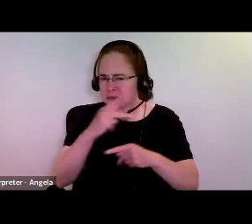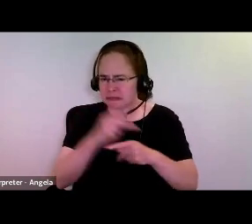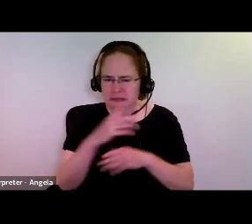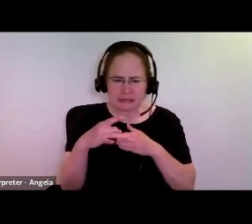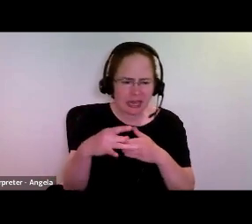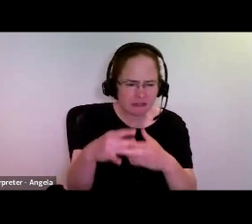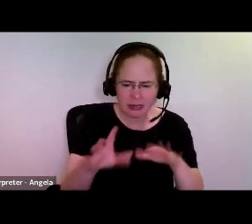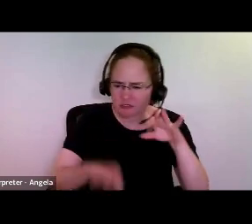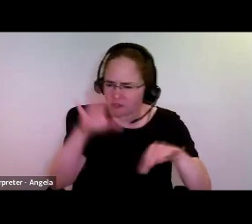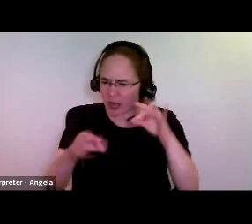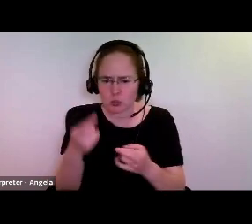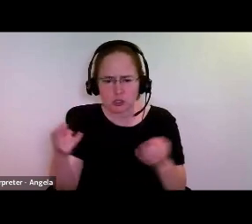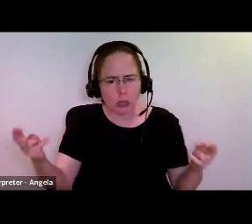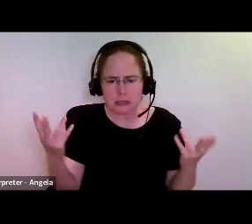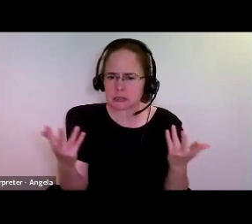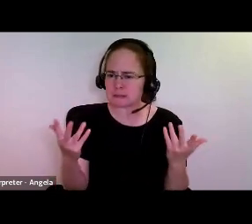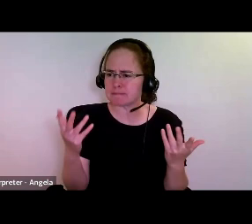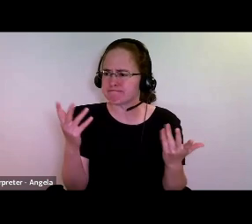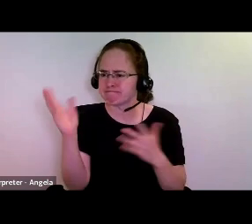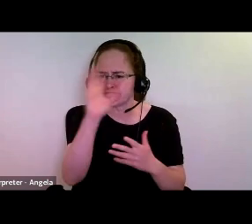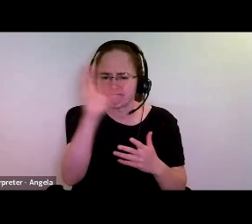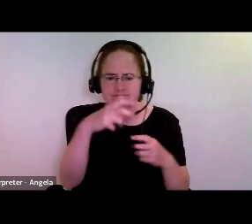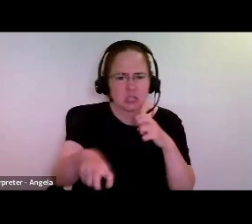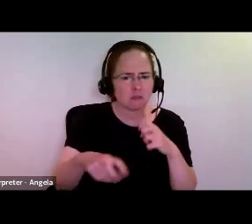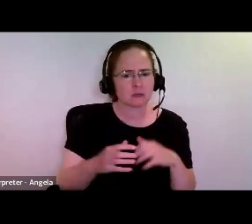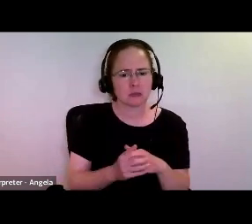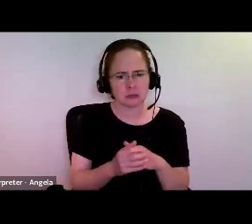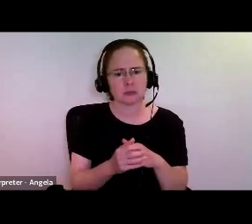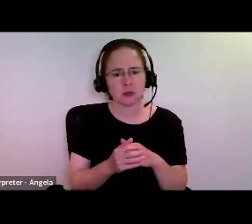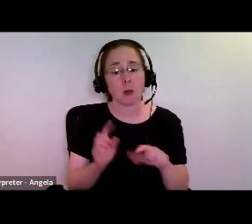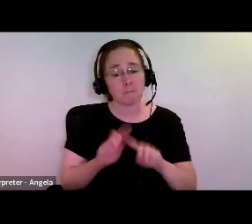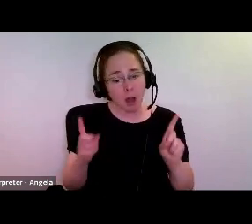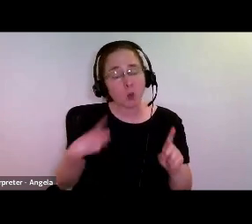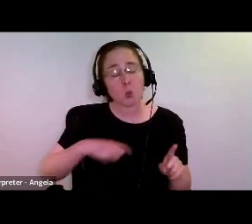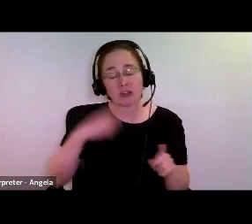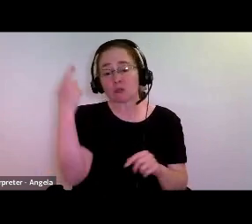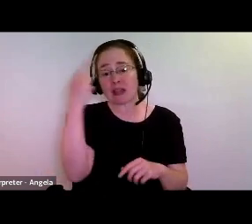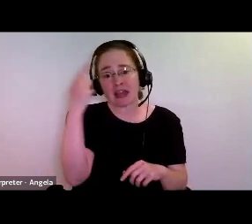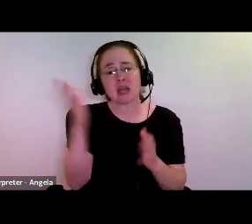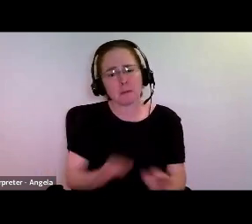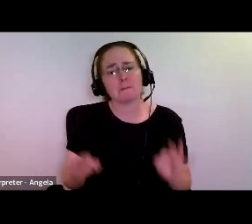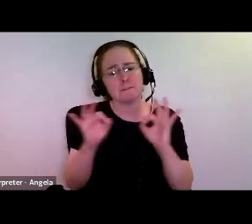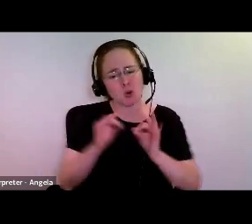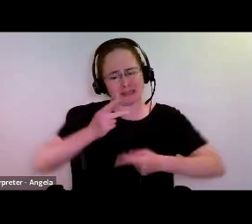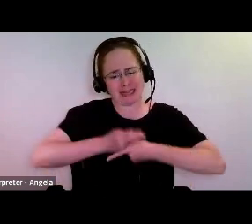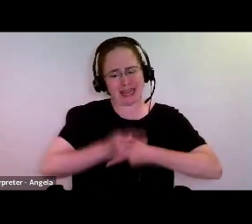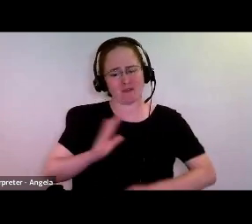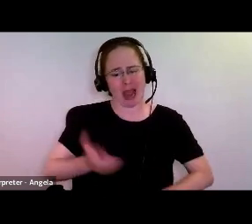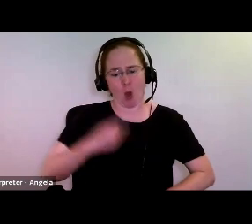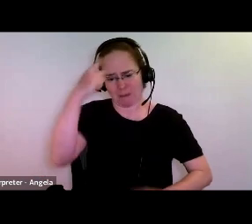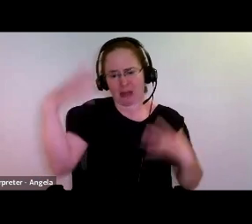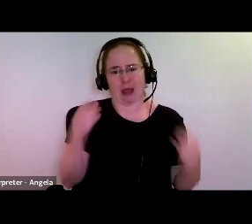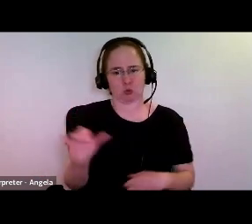to find resources, but we as individuals have found out how important it is to take care of our own mental